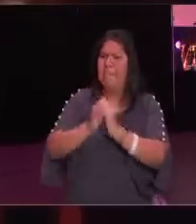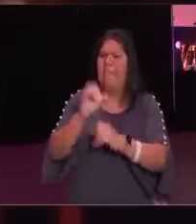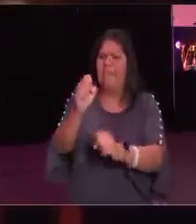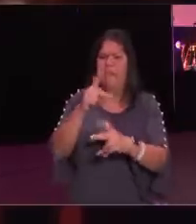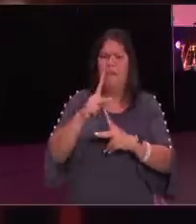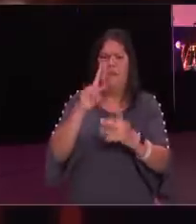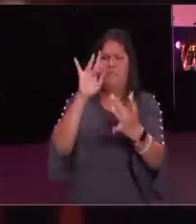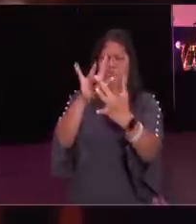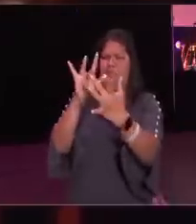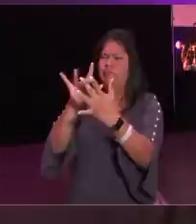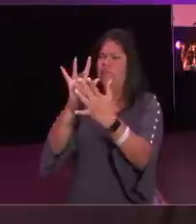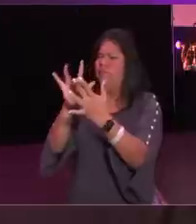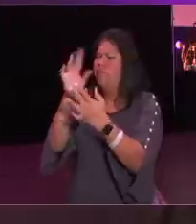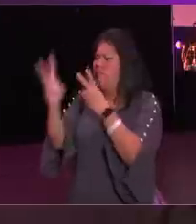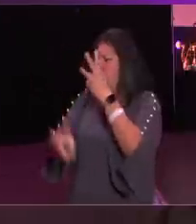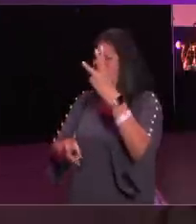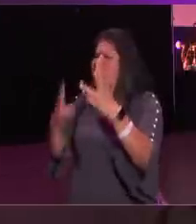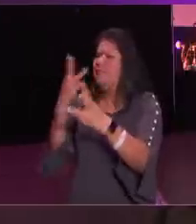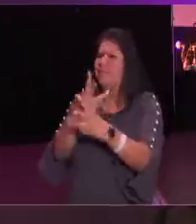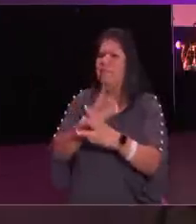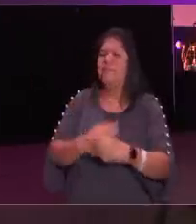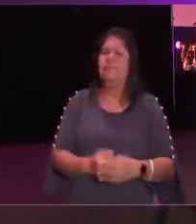back to reaching our world.